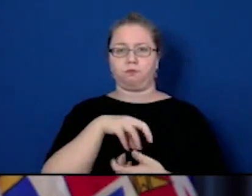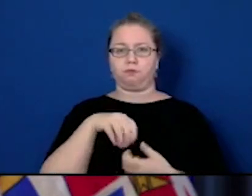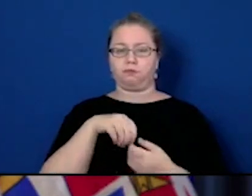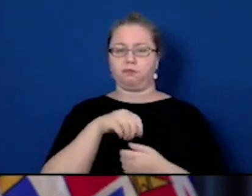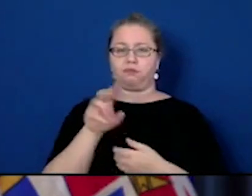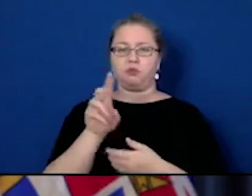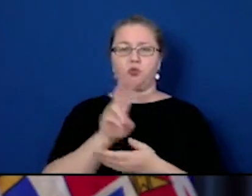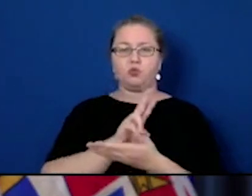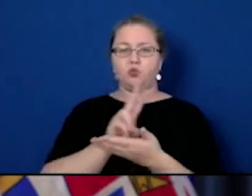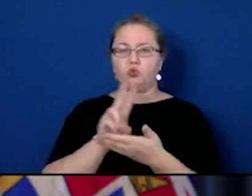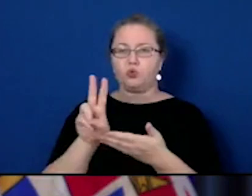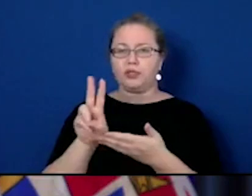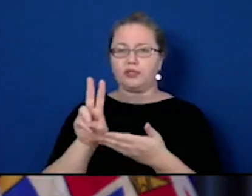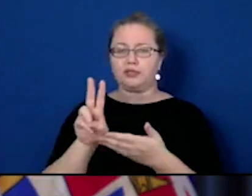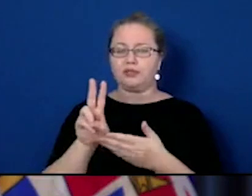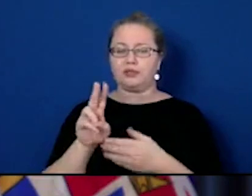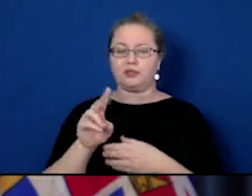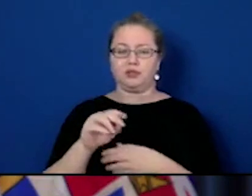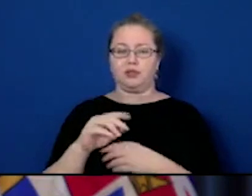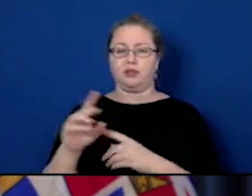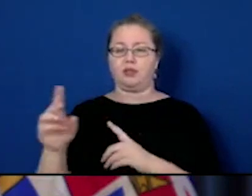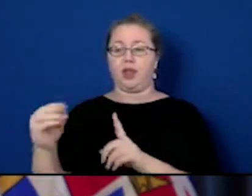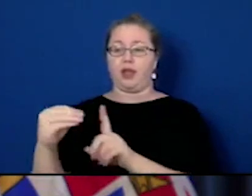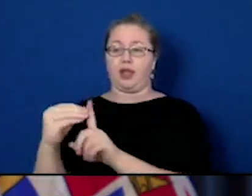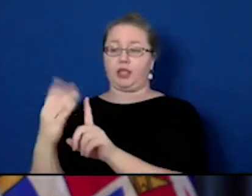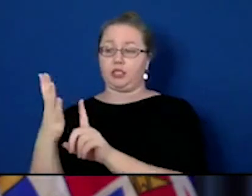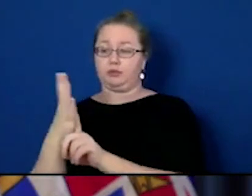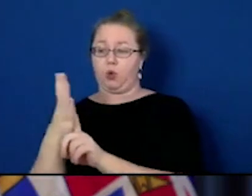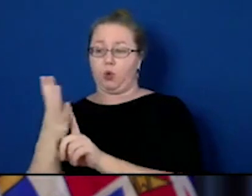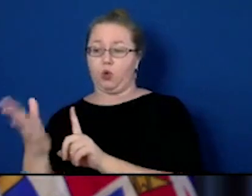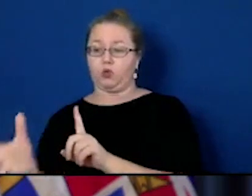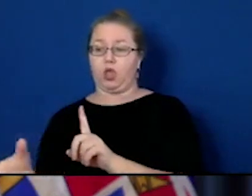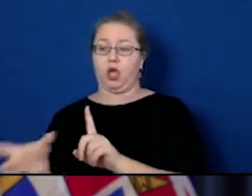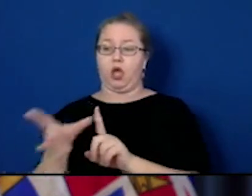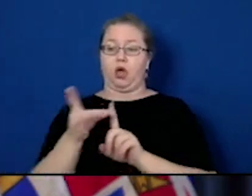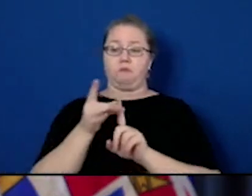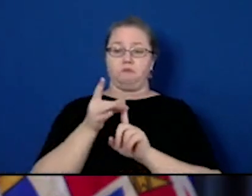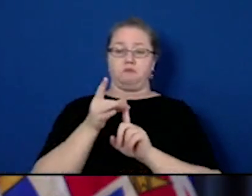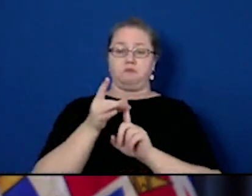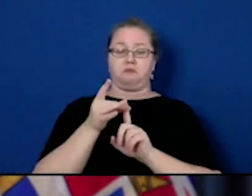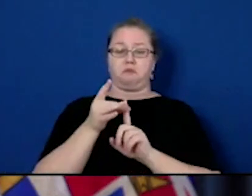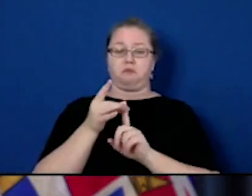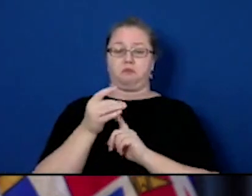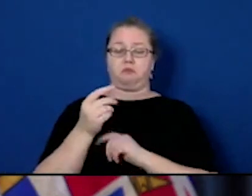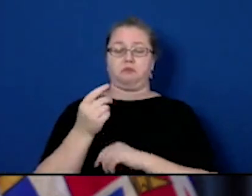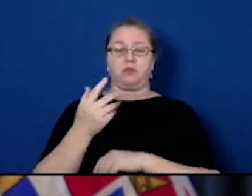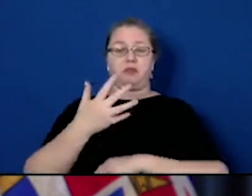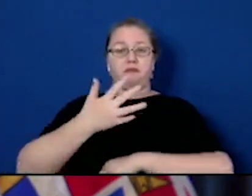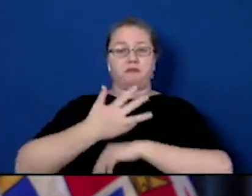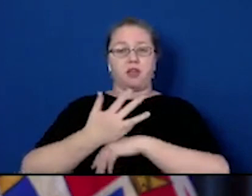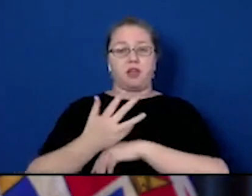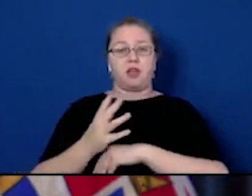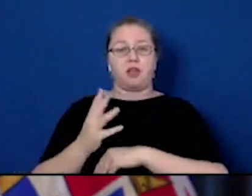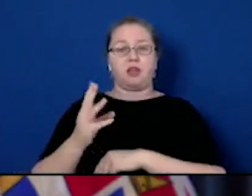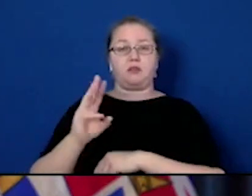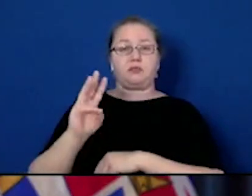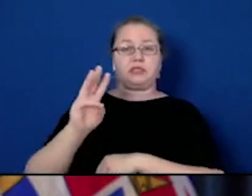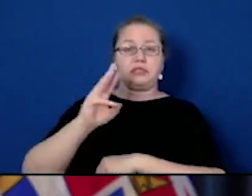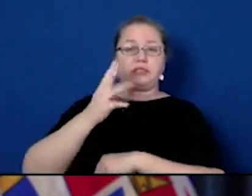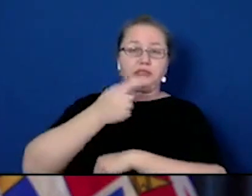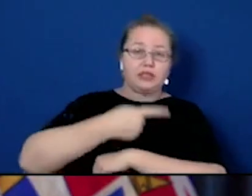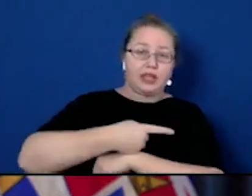people get sick about day 5, day 7 after they've been exposed. So we have a period of time where we can take people out